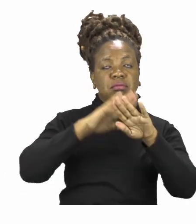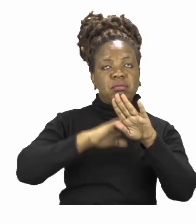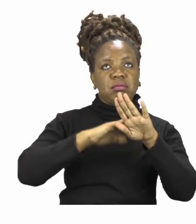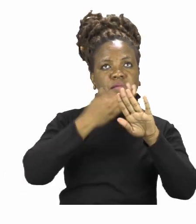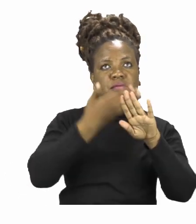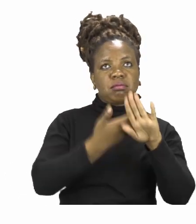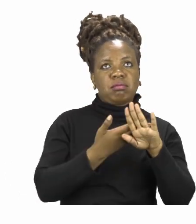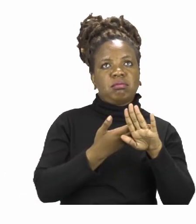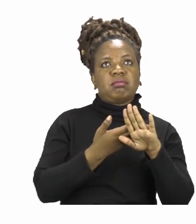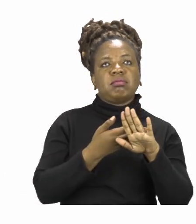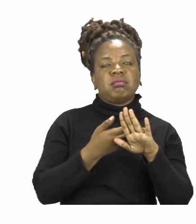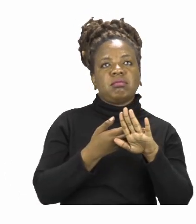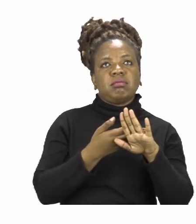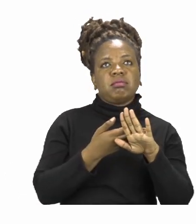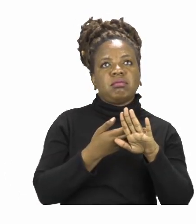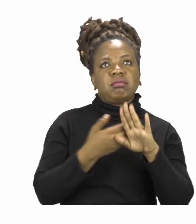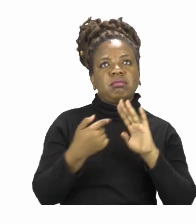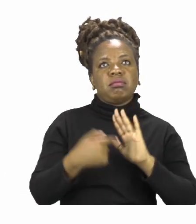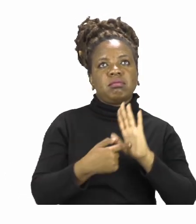they have